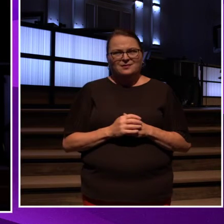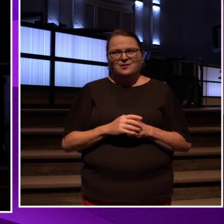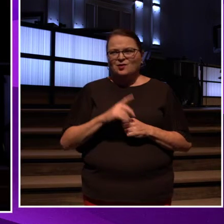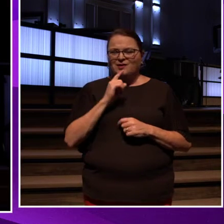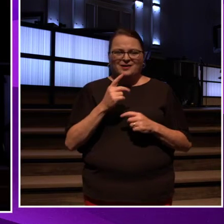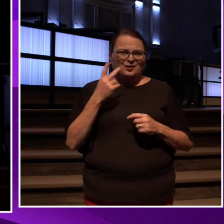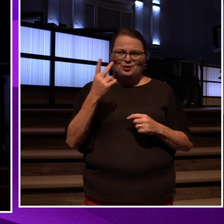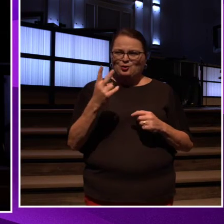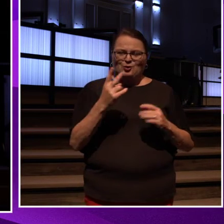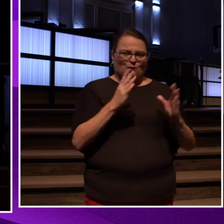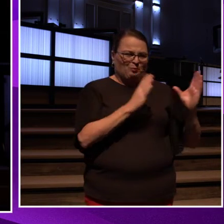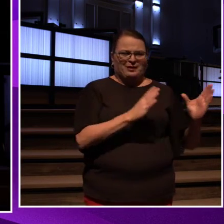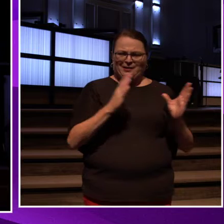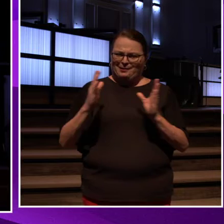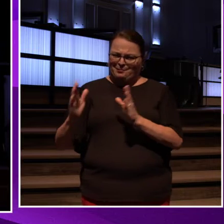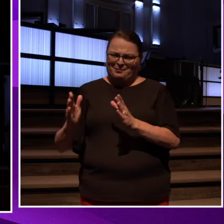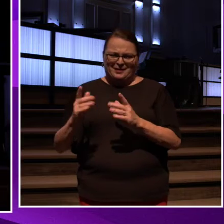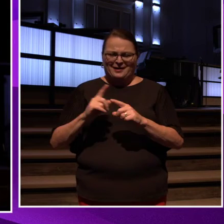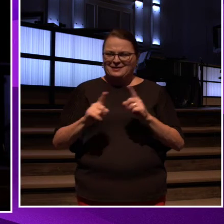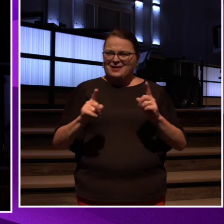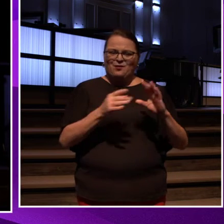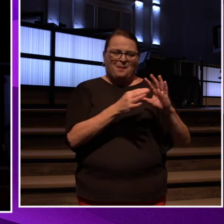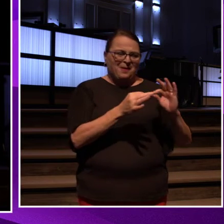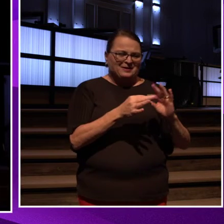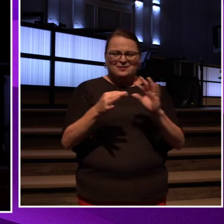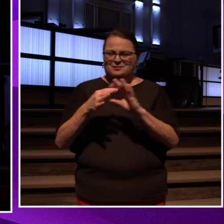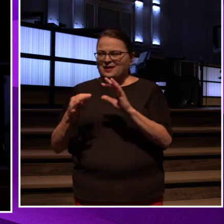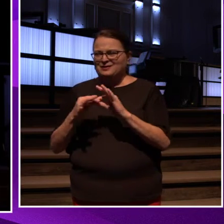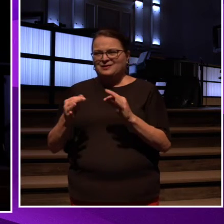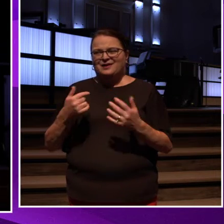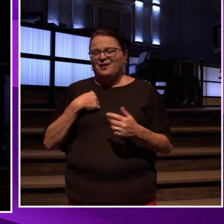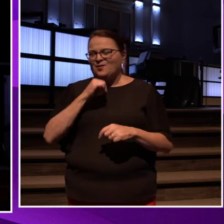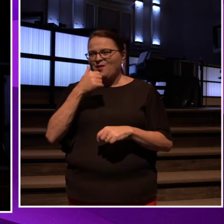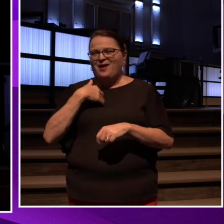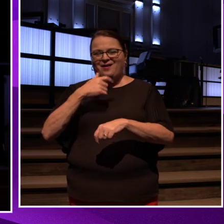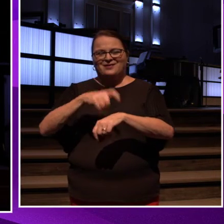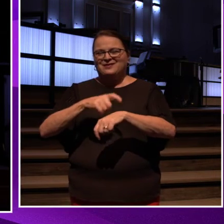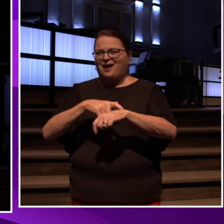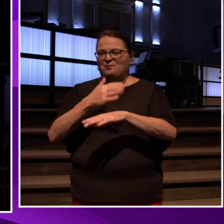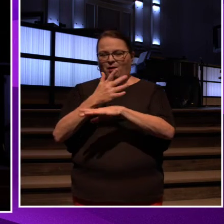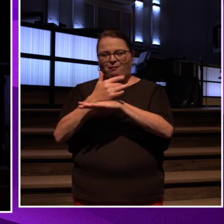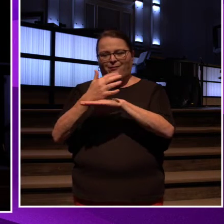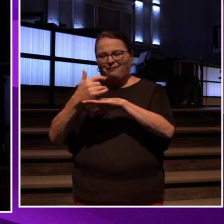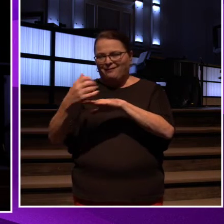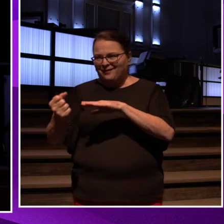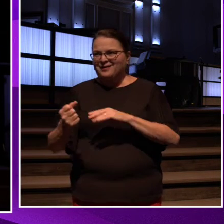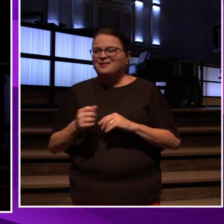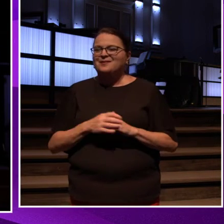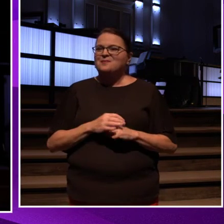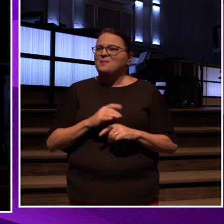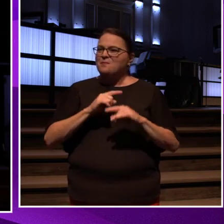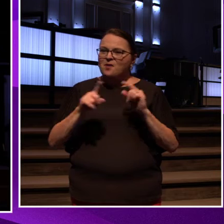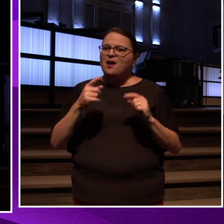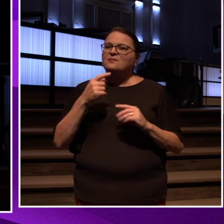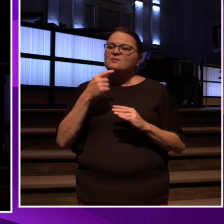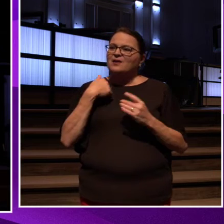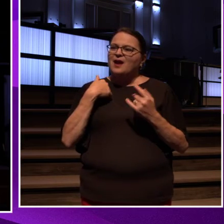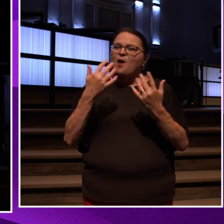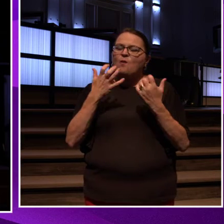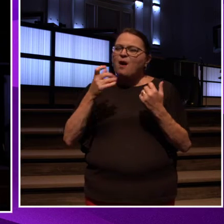that I just don't have time to finish today. We could talk for weeks about the grace of God and the love of God. But I want to whet